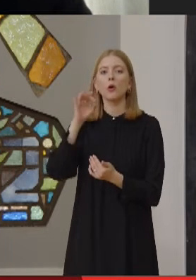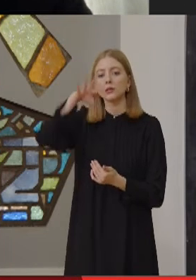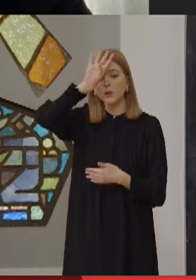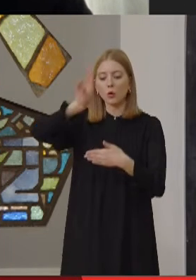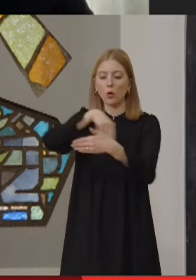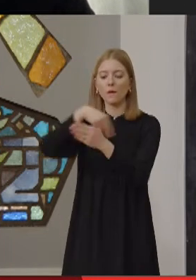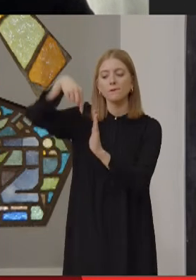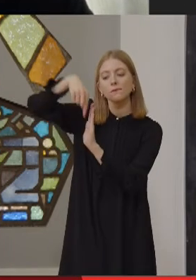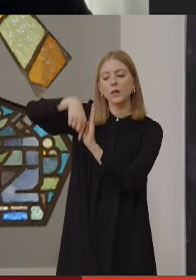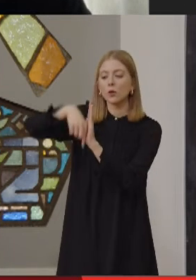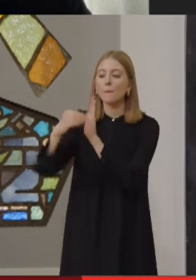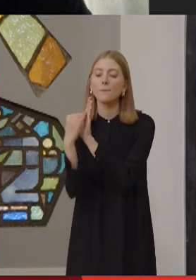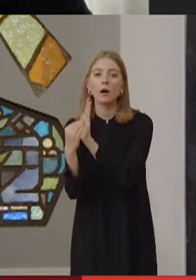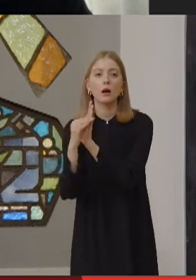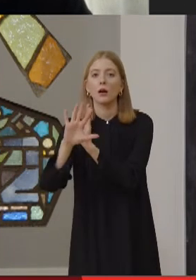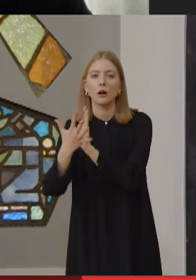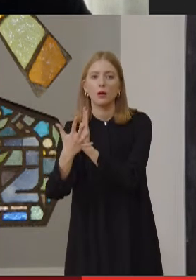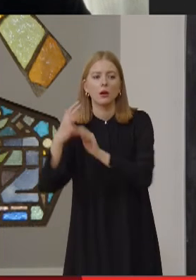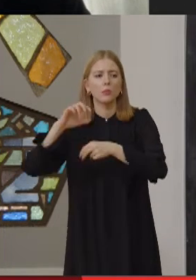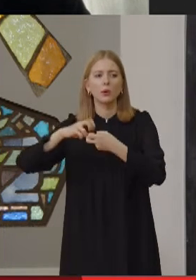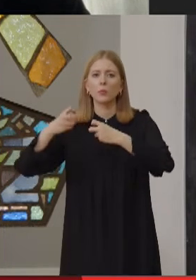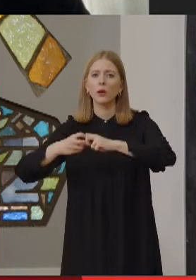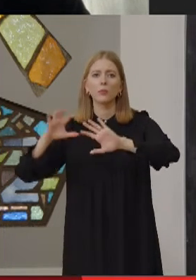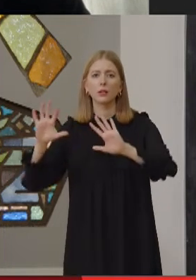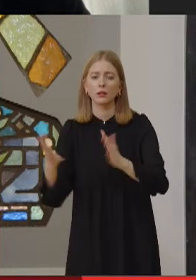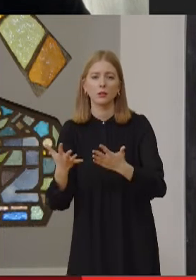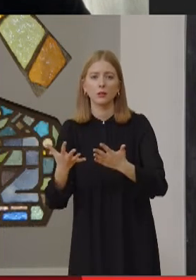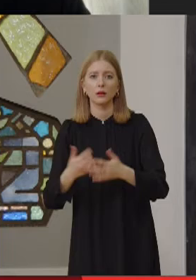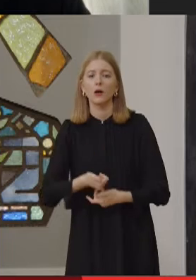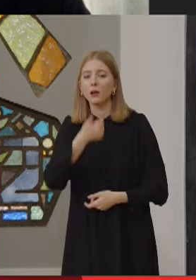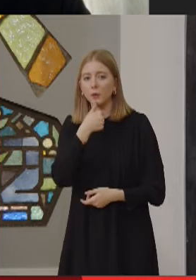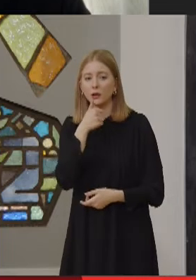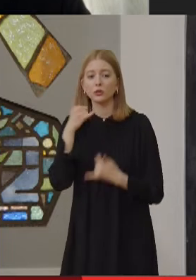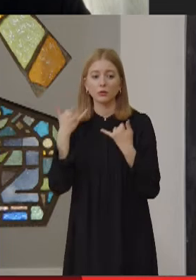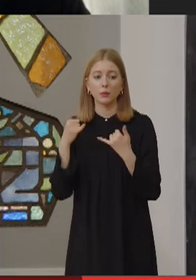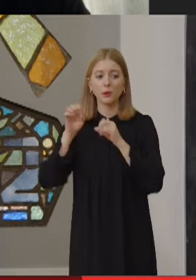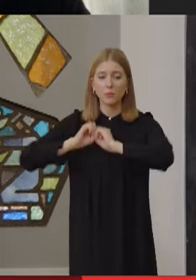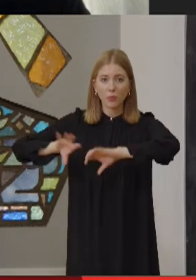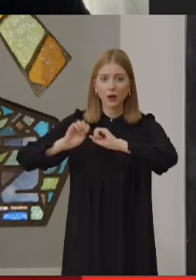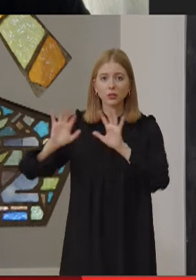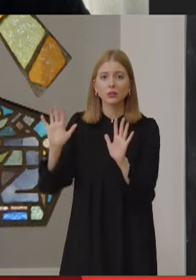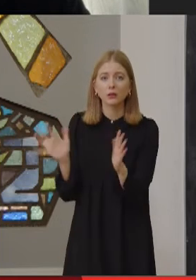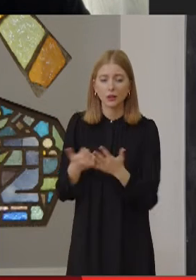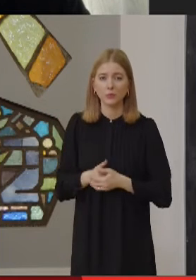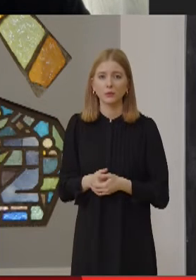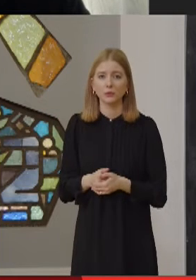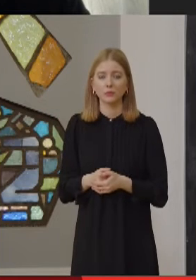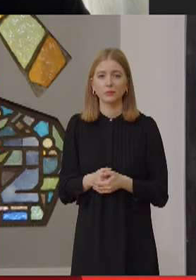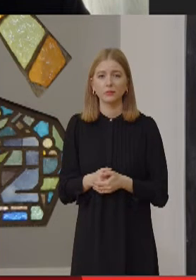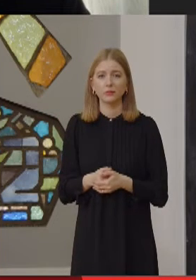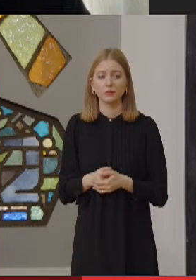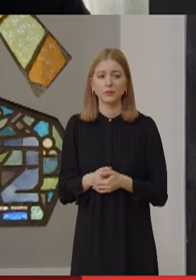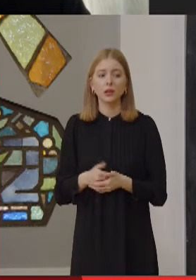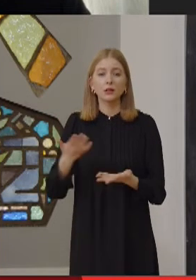about the substance. The most sensible places in the convention. How should